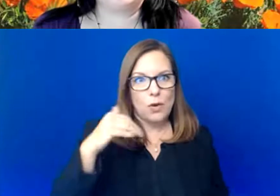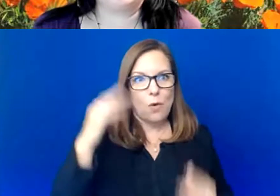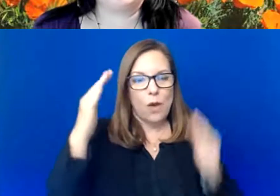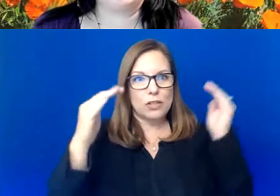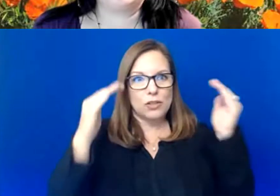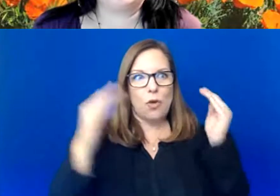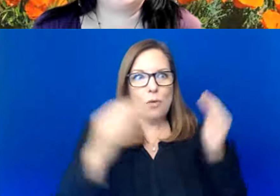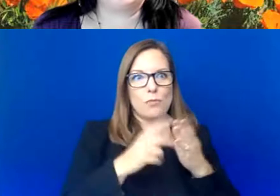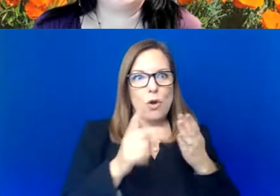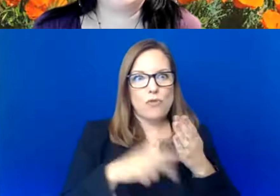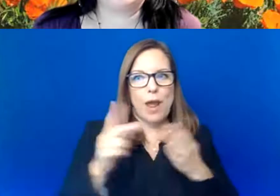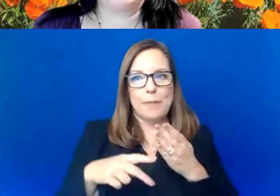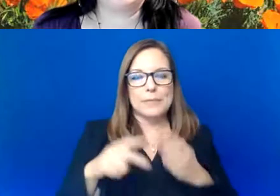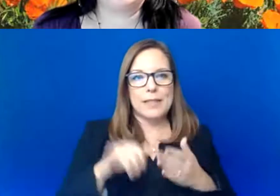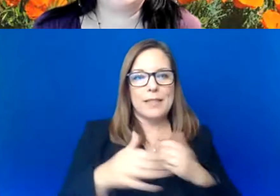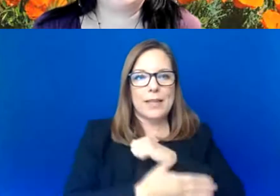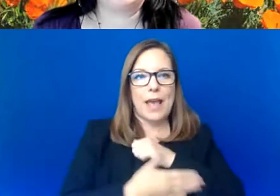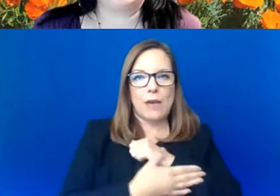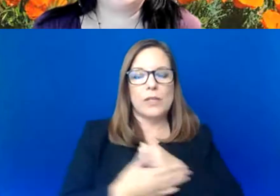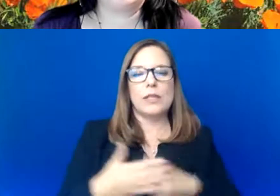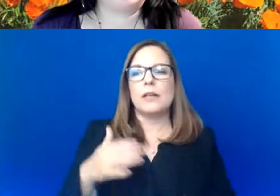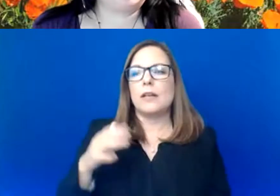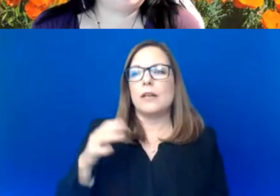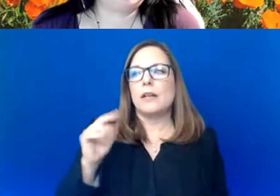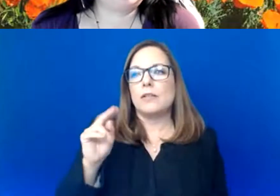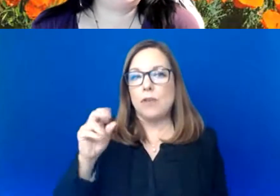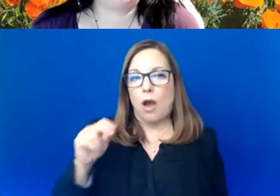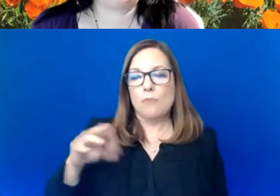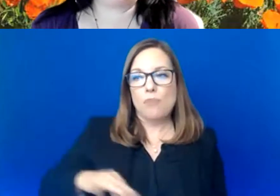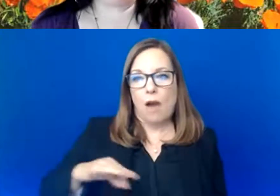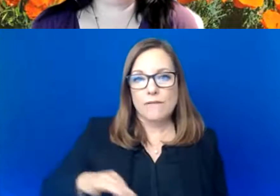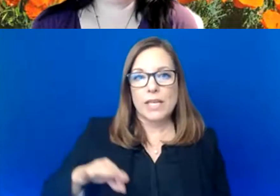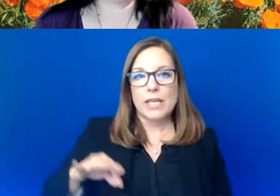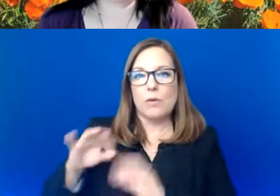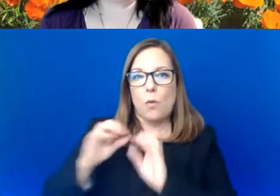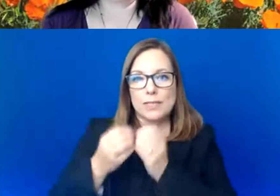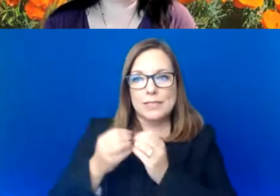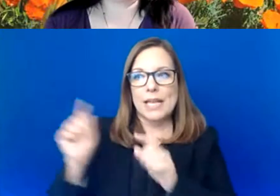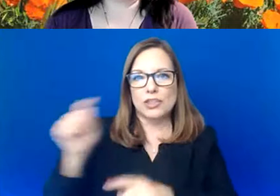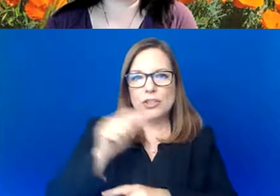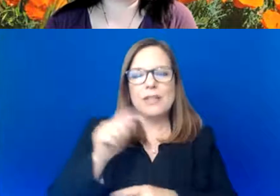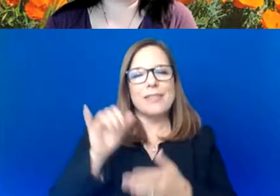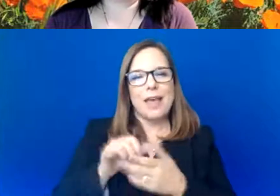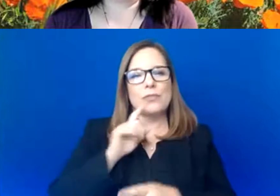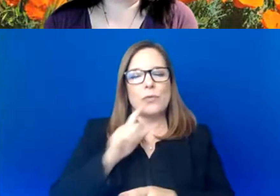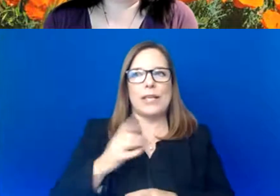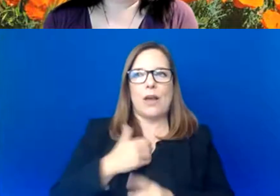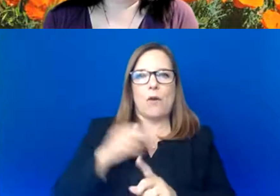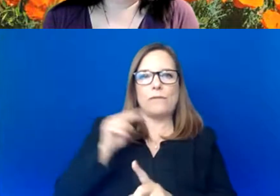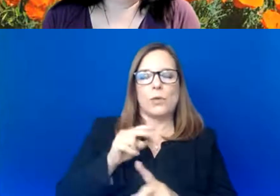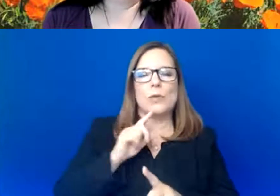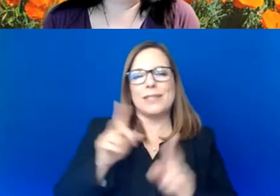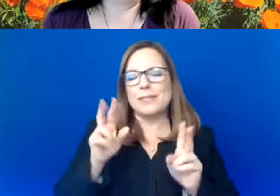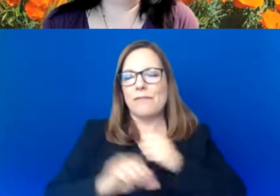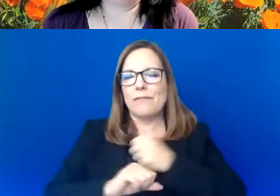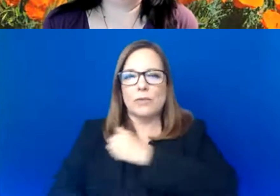adult programs in the county as well as nonprofits, because we really see those as the foundation. The stronger that a AAA is, the more